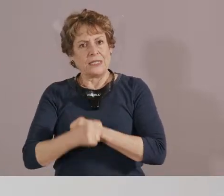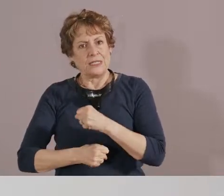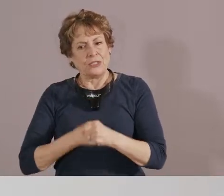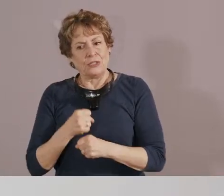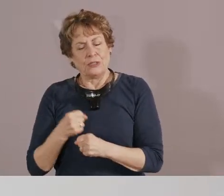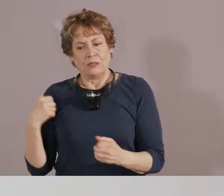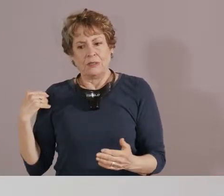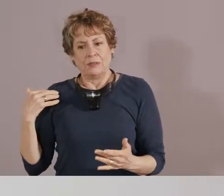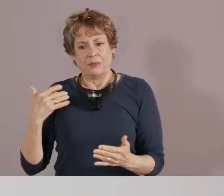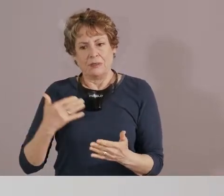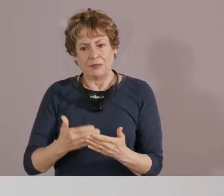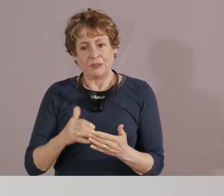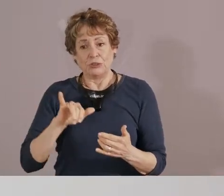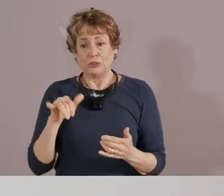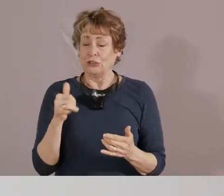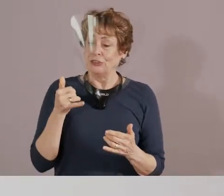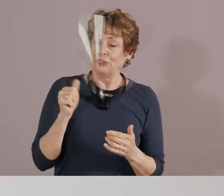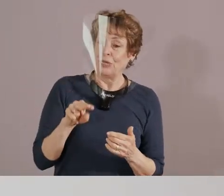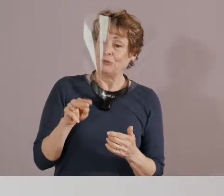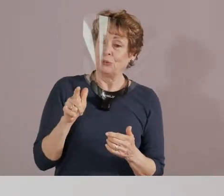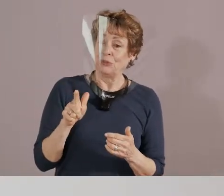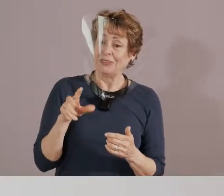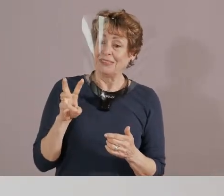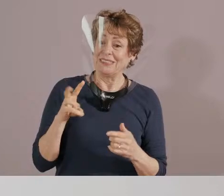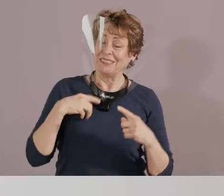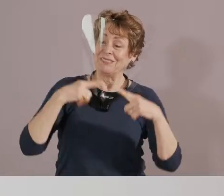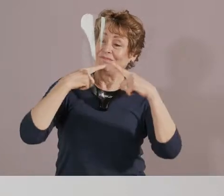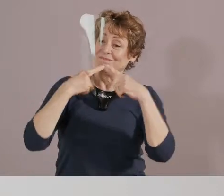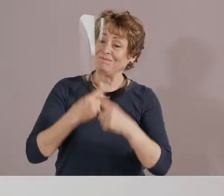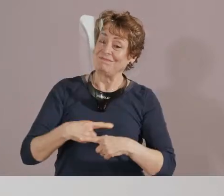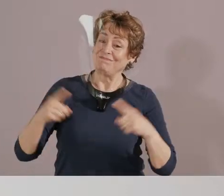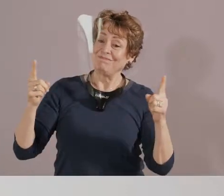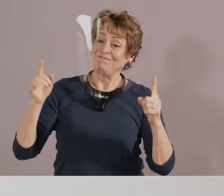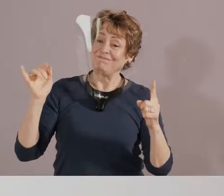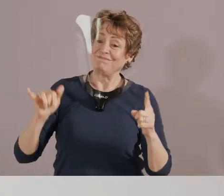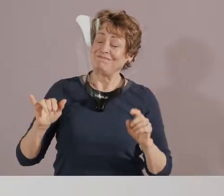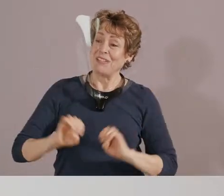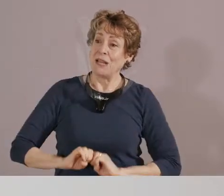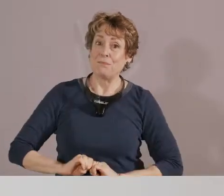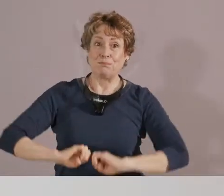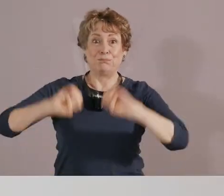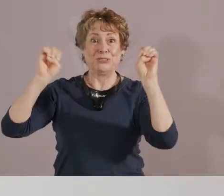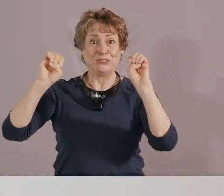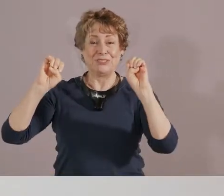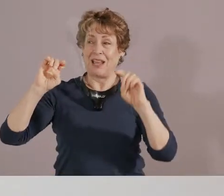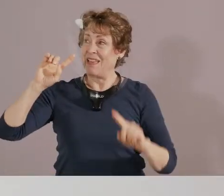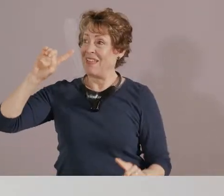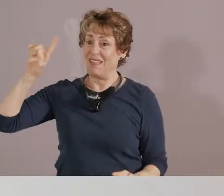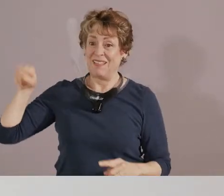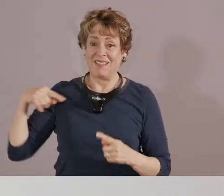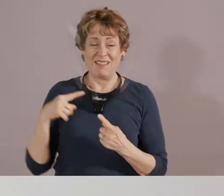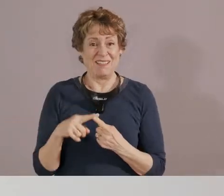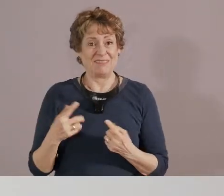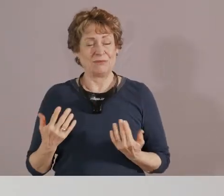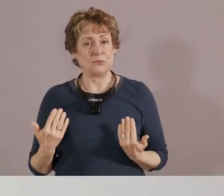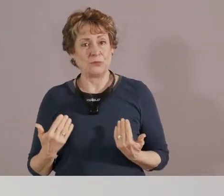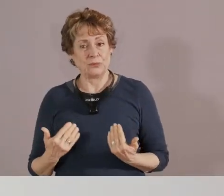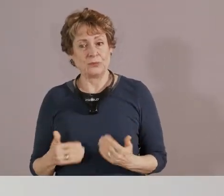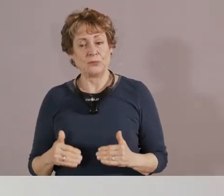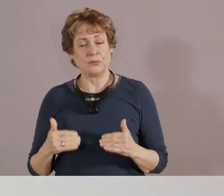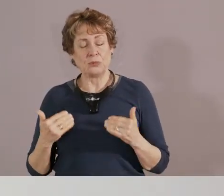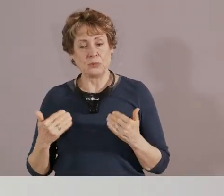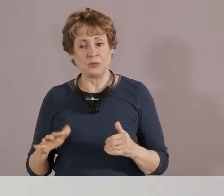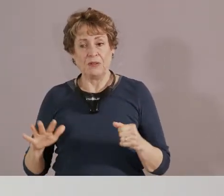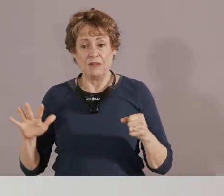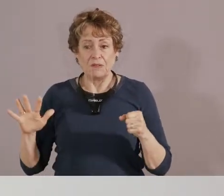last year and have been in, full HEOC mode since then.